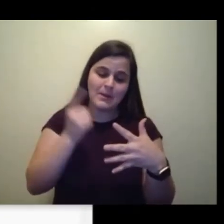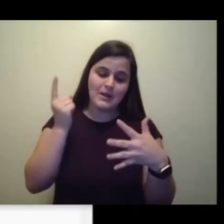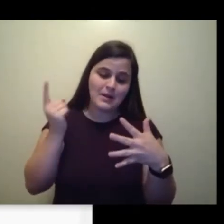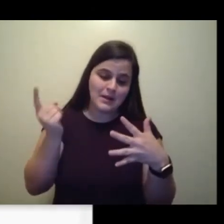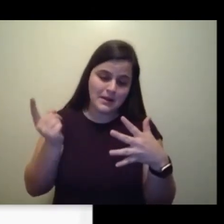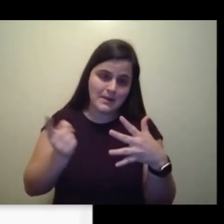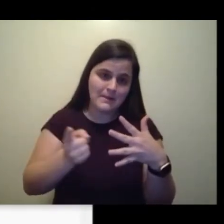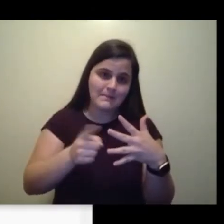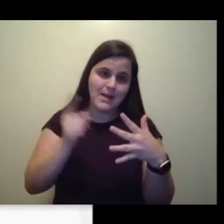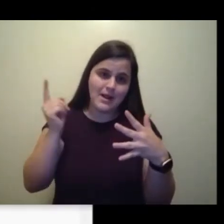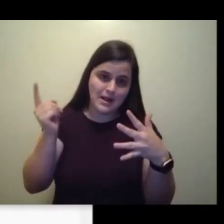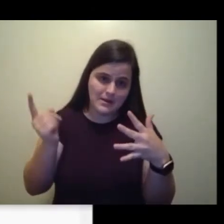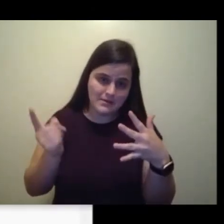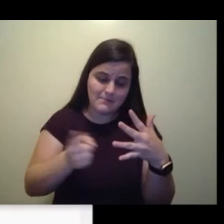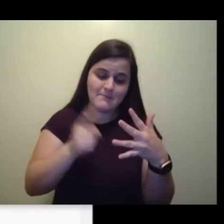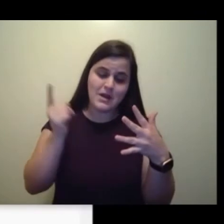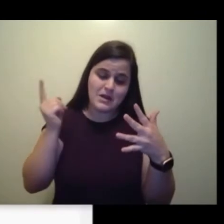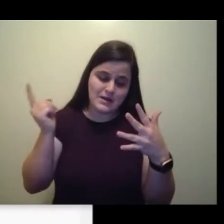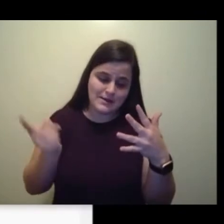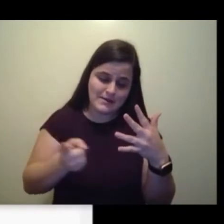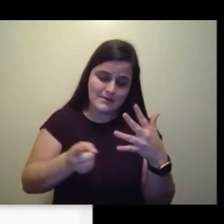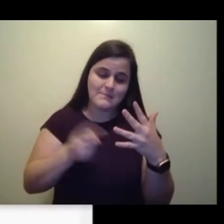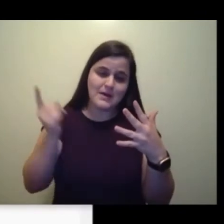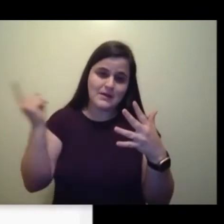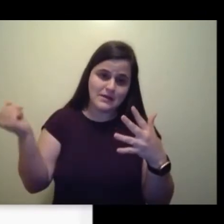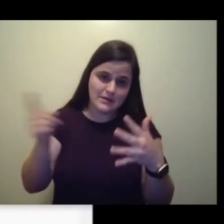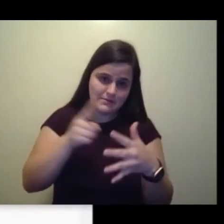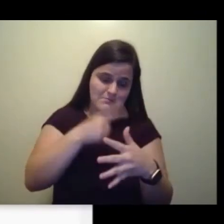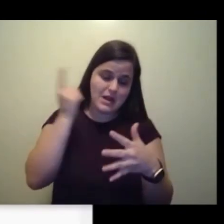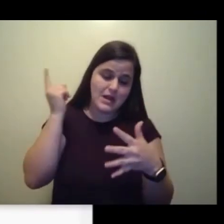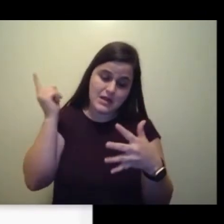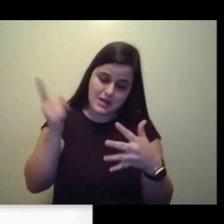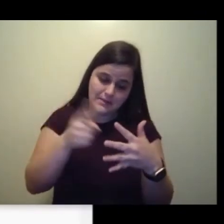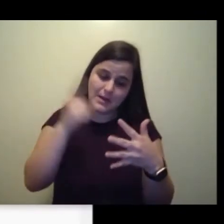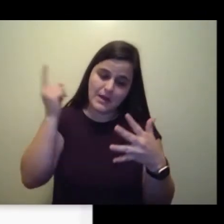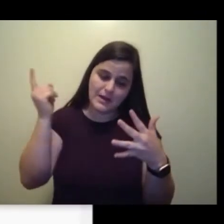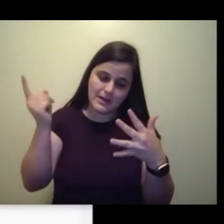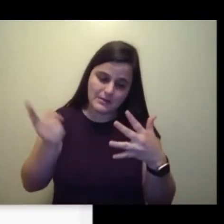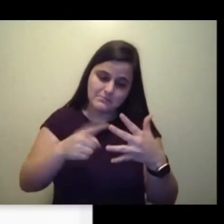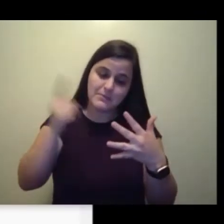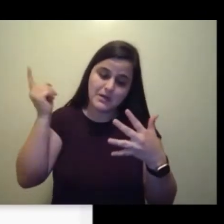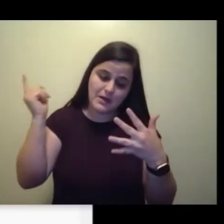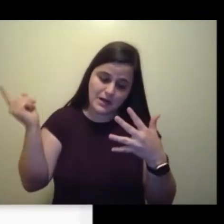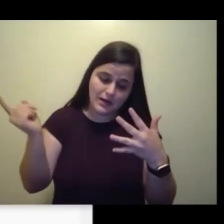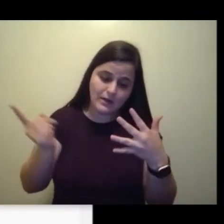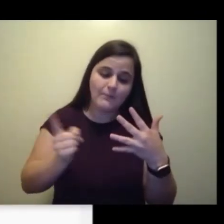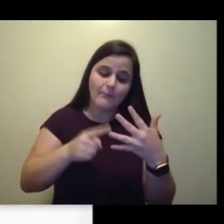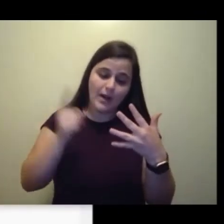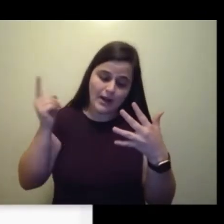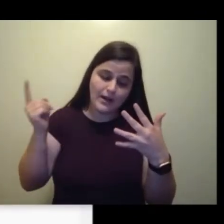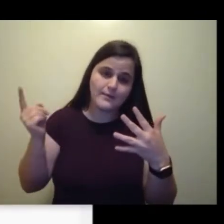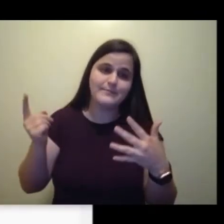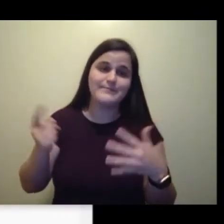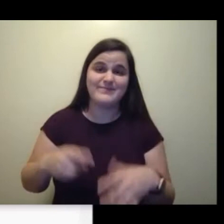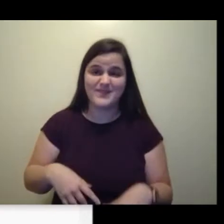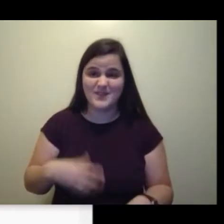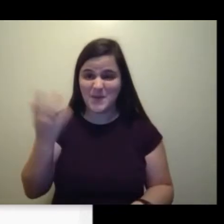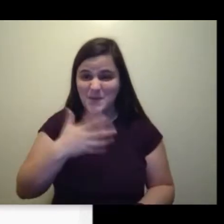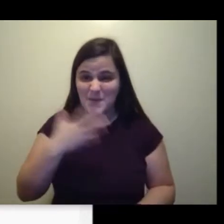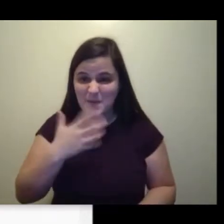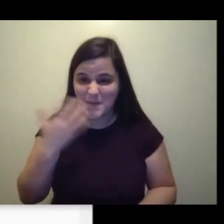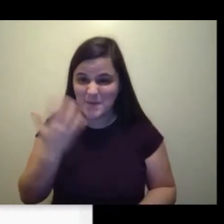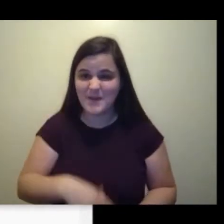methionine, phenylalanine, proline, serine, threonine, tryptophan, tyrosine, and valine.